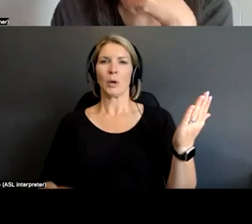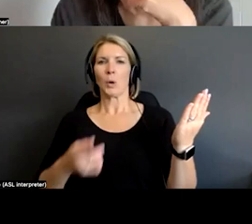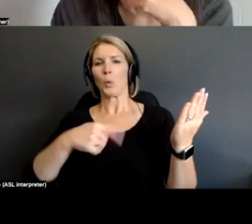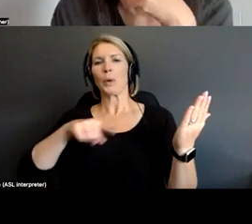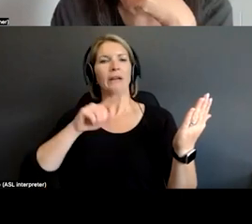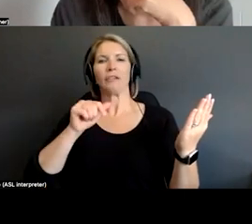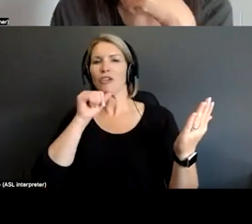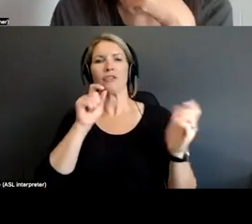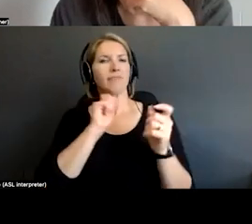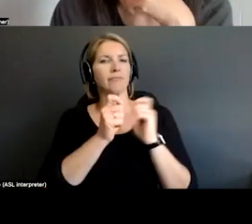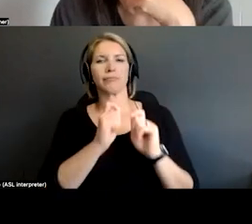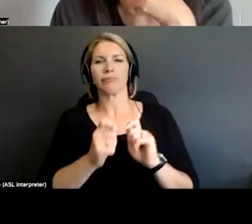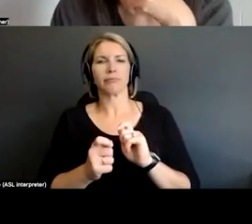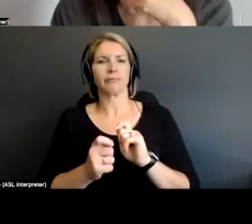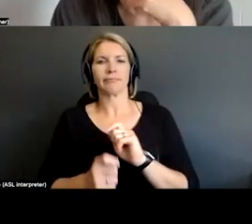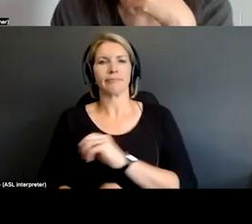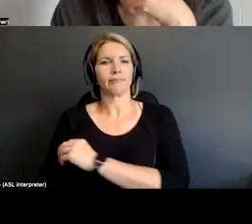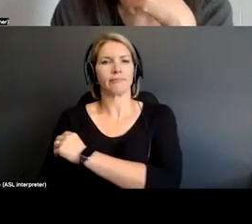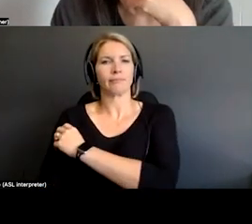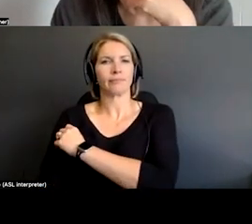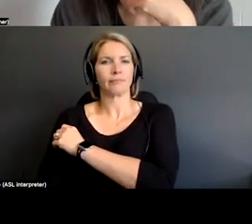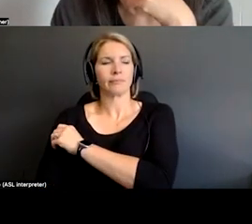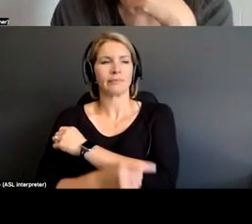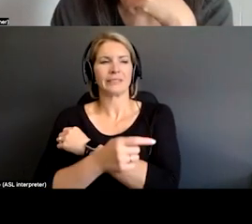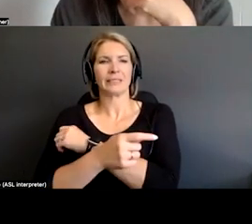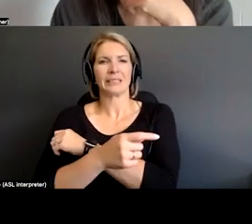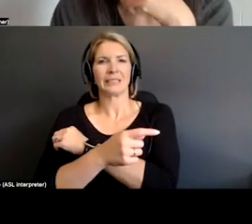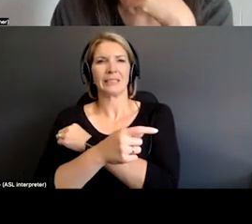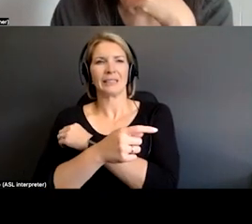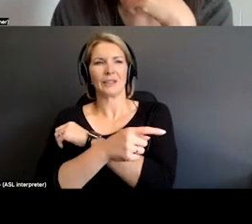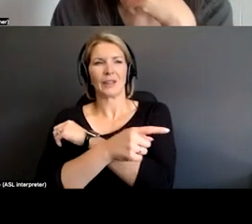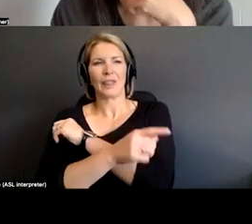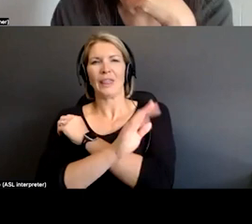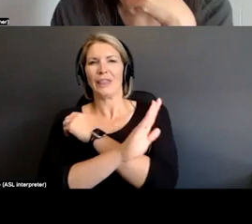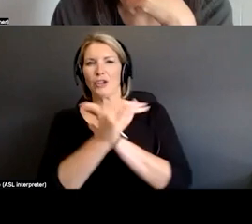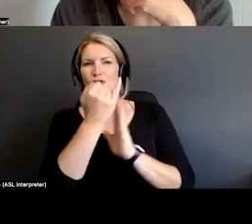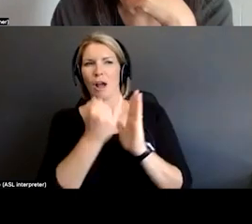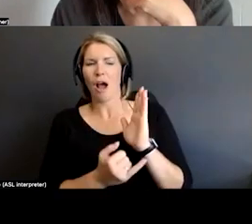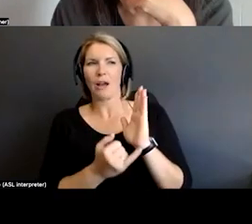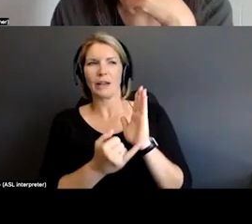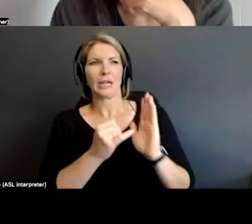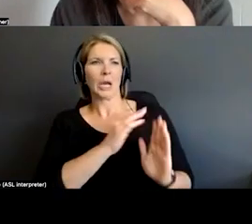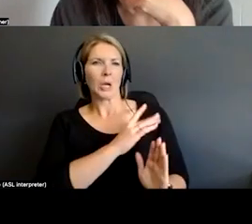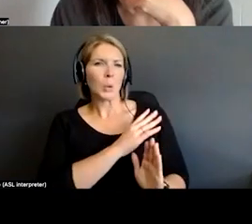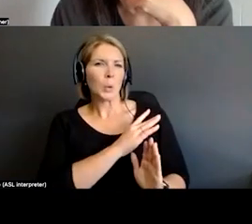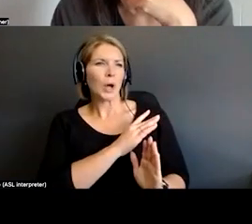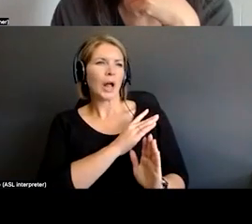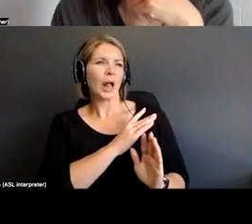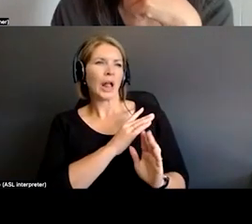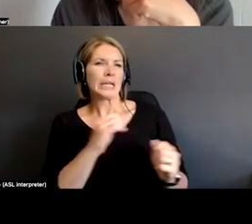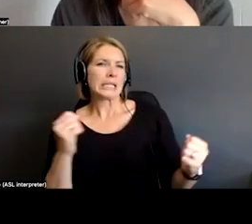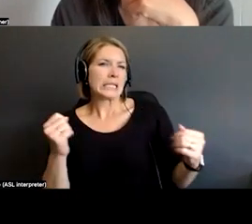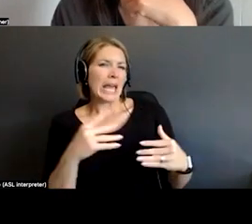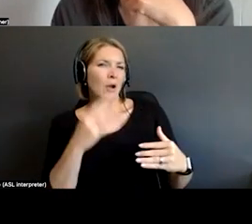interesting and unique drawing, and the hands coming out. It's got this kind of like gooey, creepy feel to it, but there's also a bit of